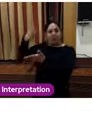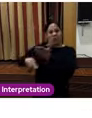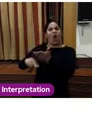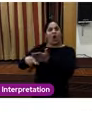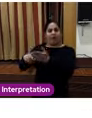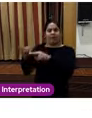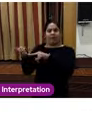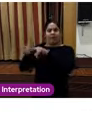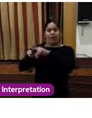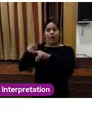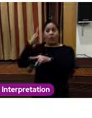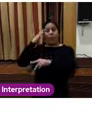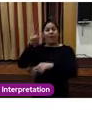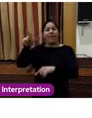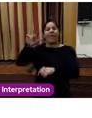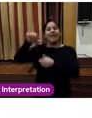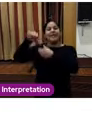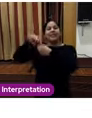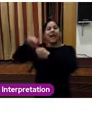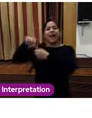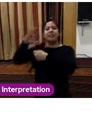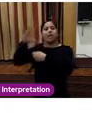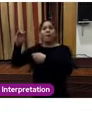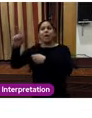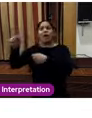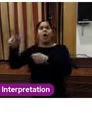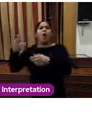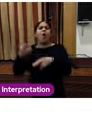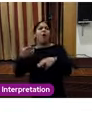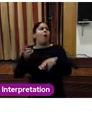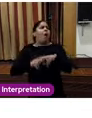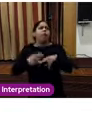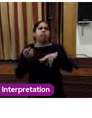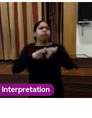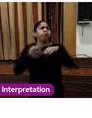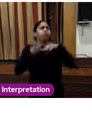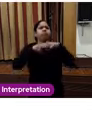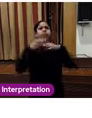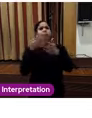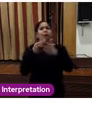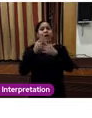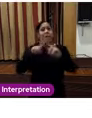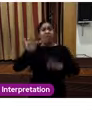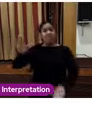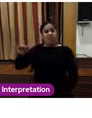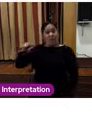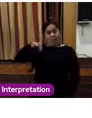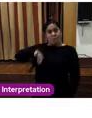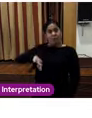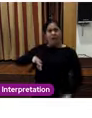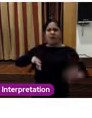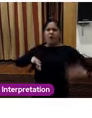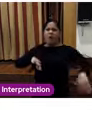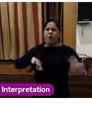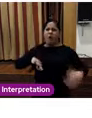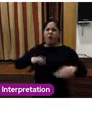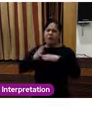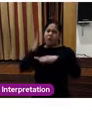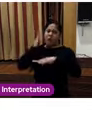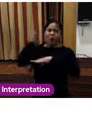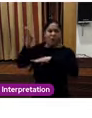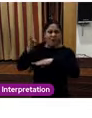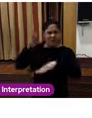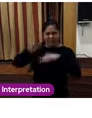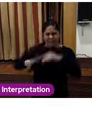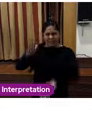oh, the costs are going up, right? The costs are going up. However, their profit margins are higher than they've ever been